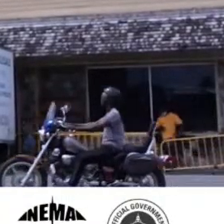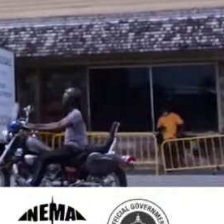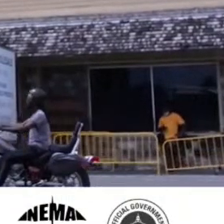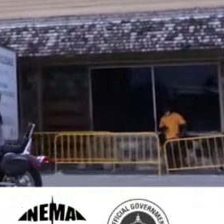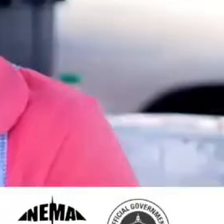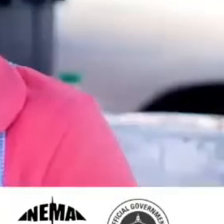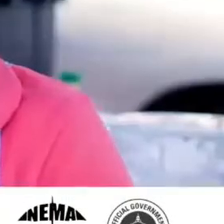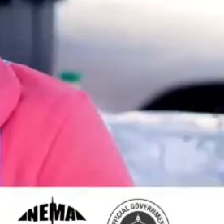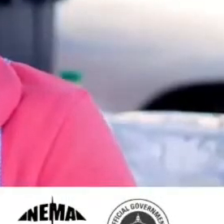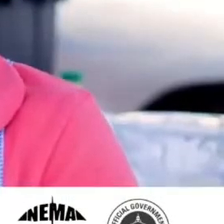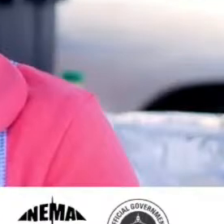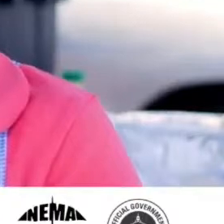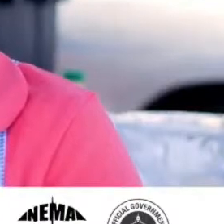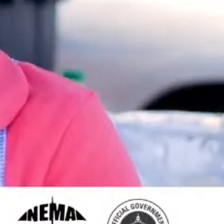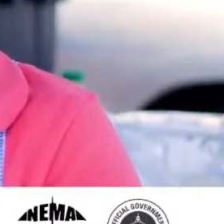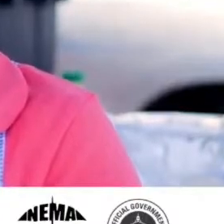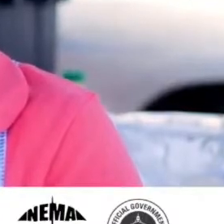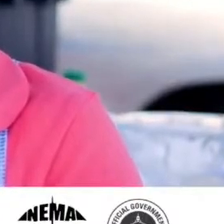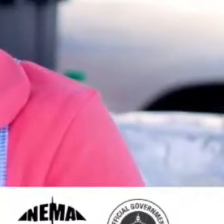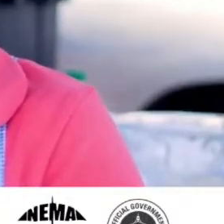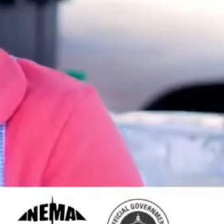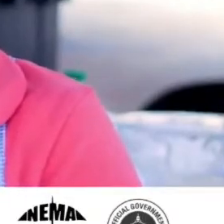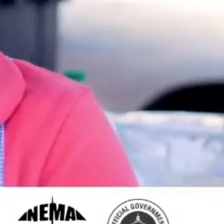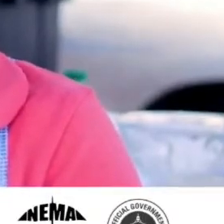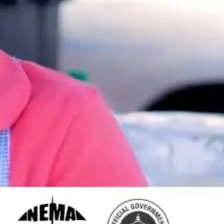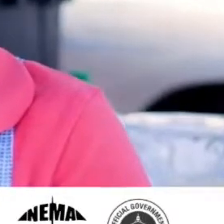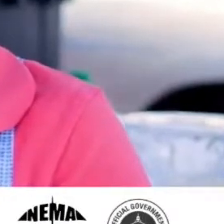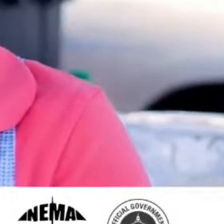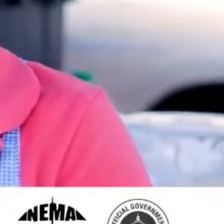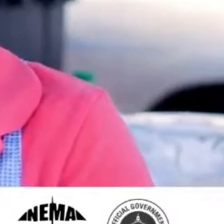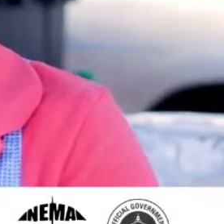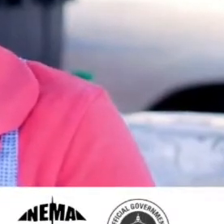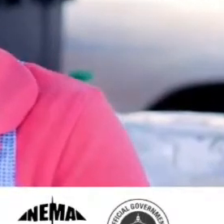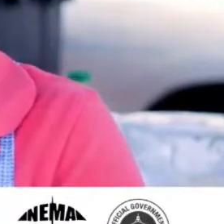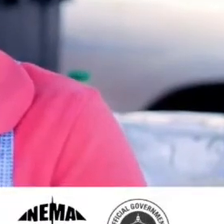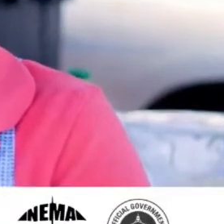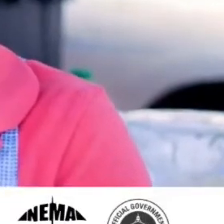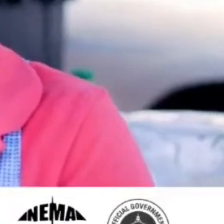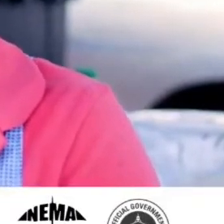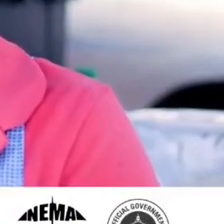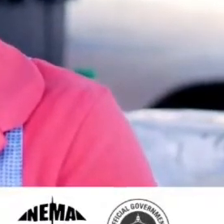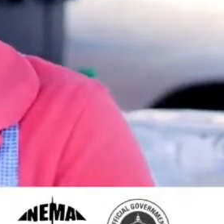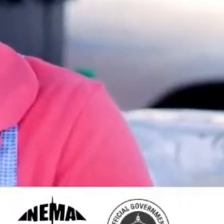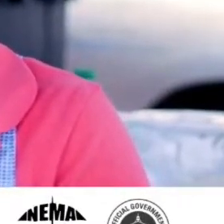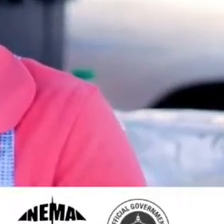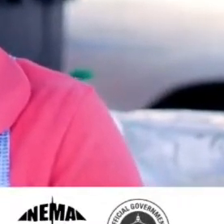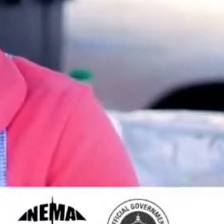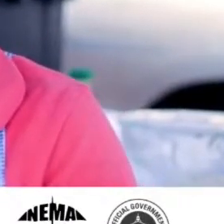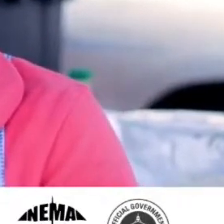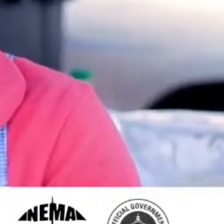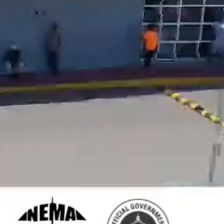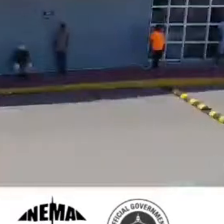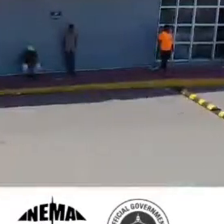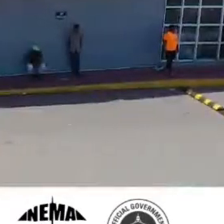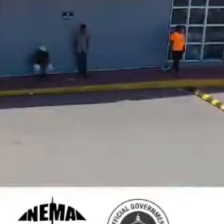themselves within the line. Some of them are 6 feet apart and the others are jumbled up too much on one